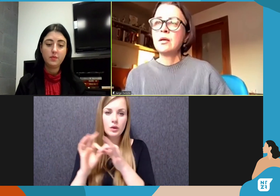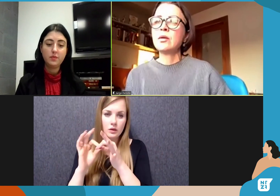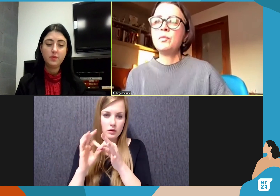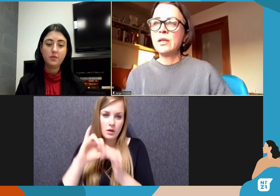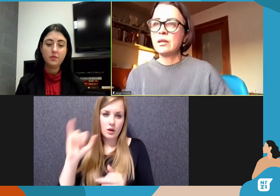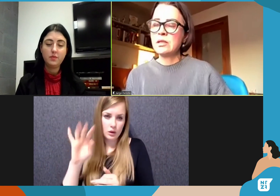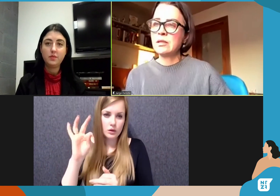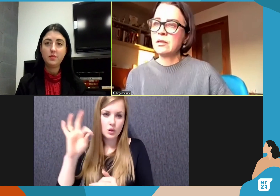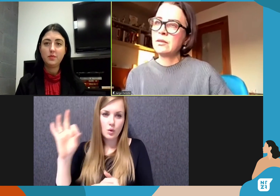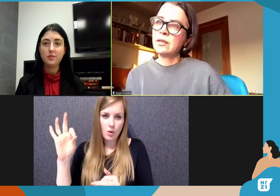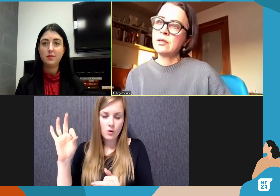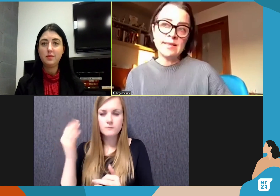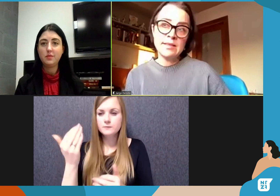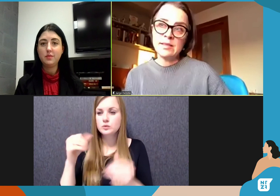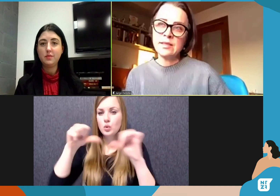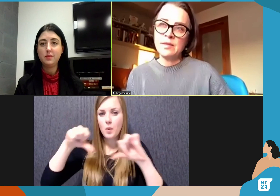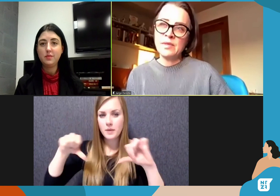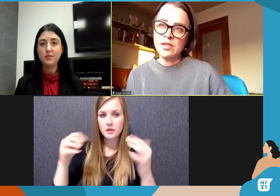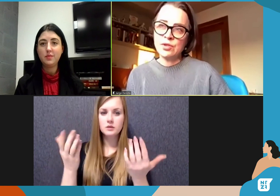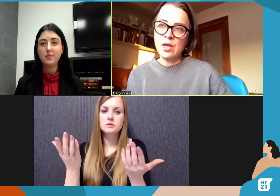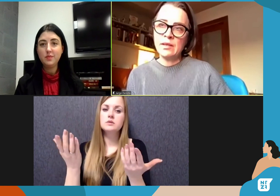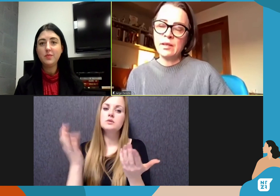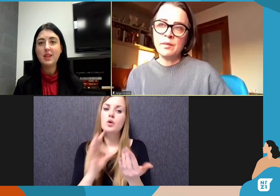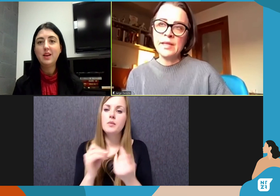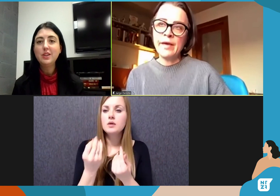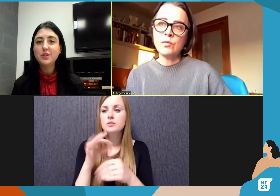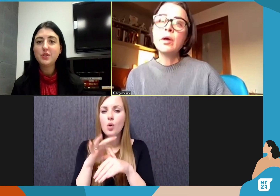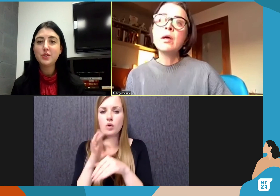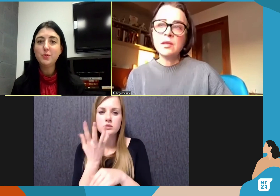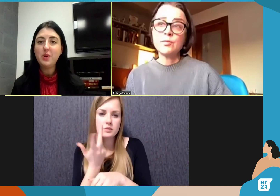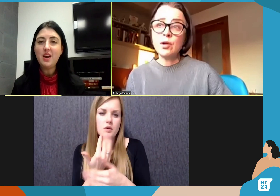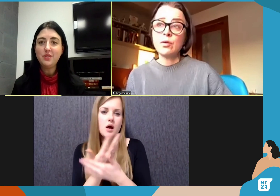CERDO, the United Nations Committee on